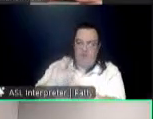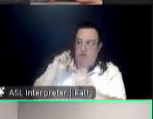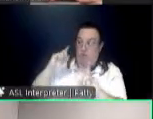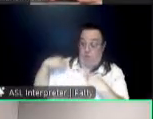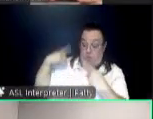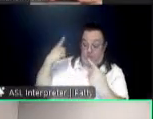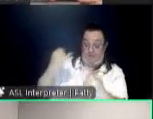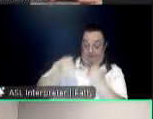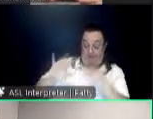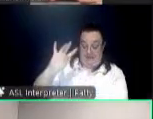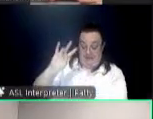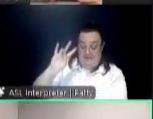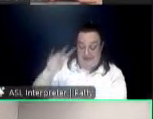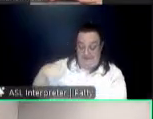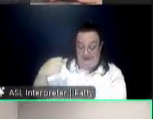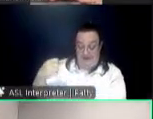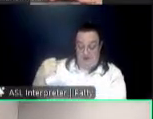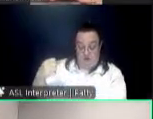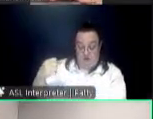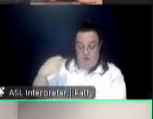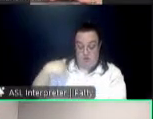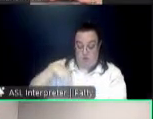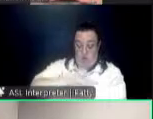years, we've never increased this